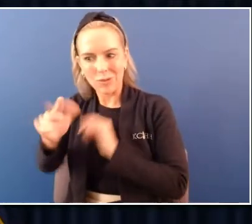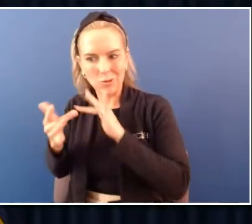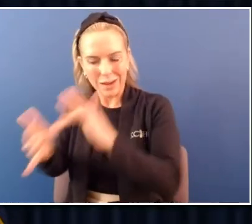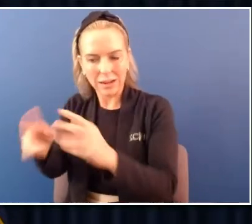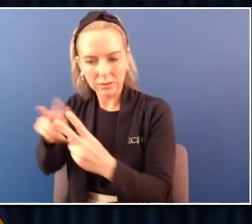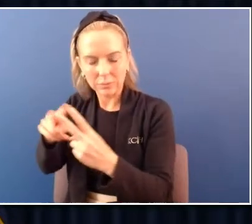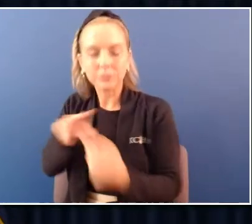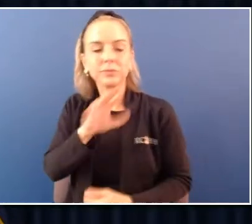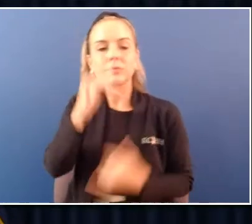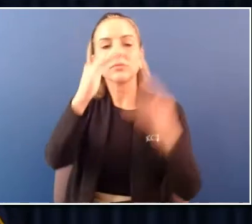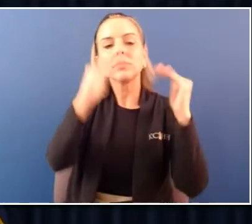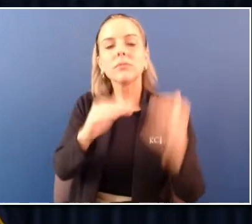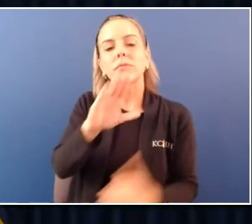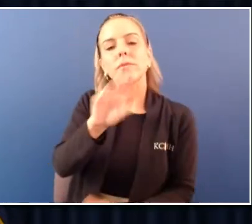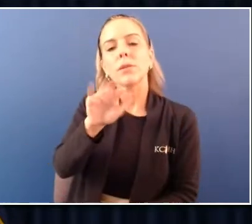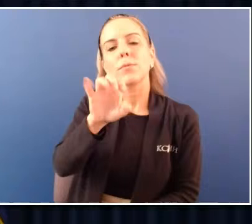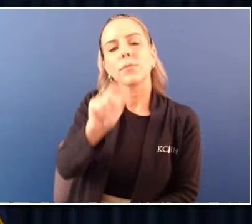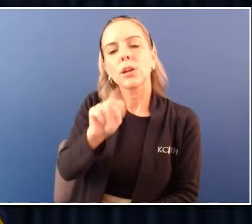Lake State